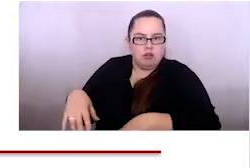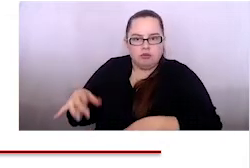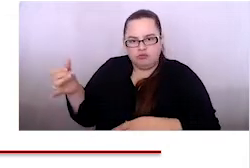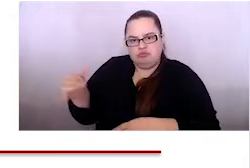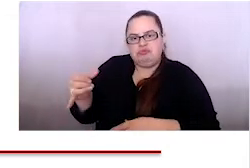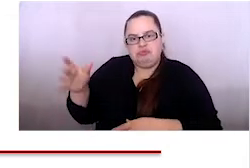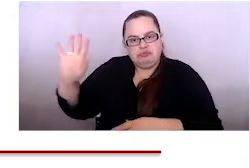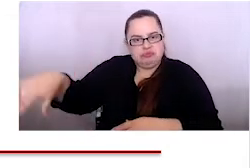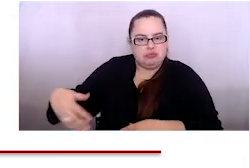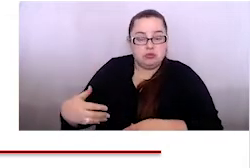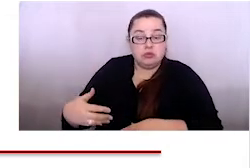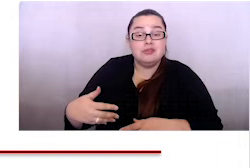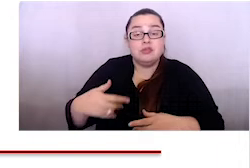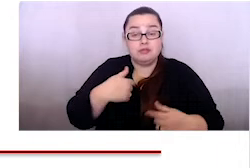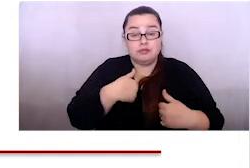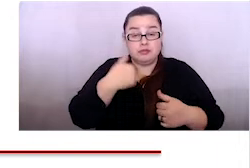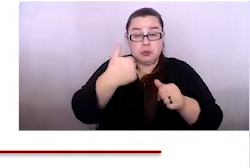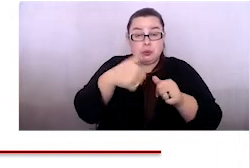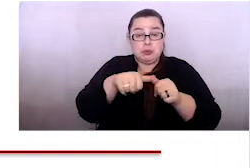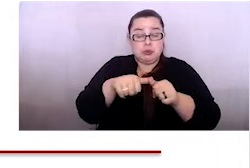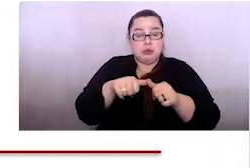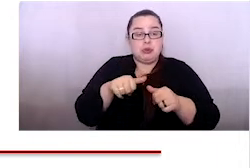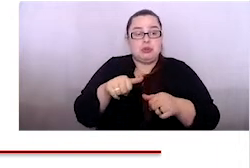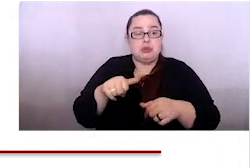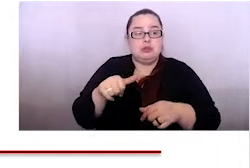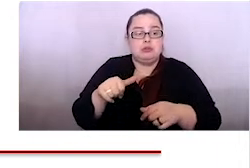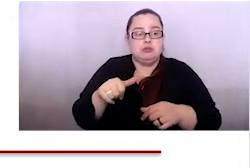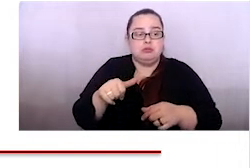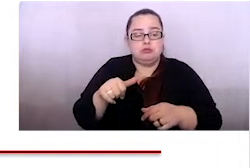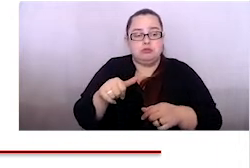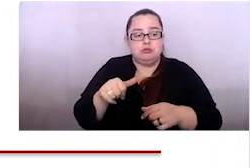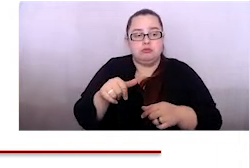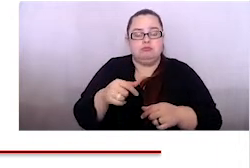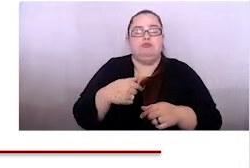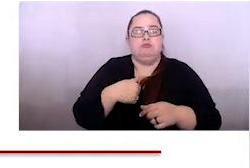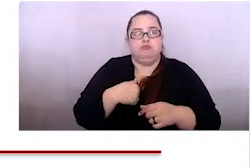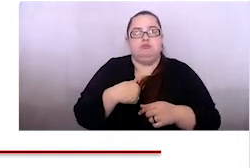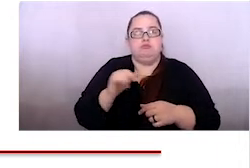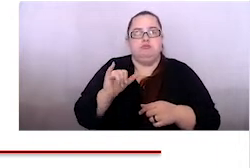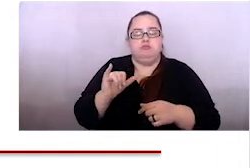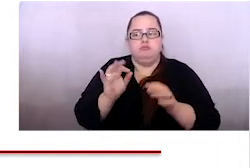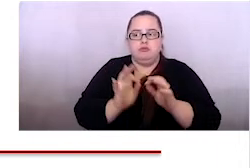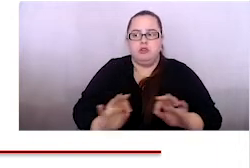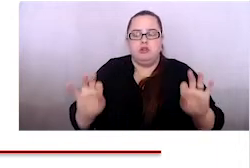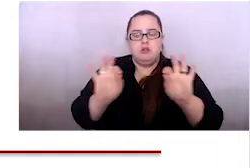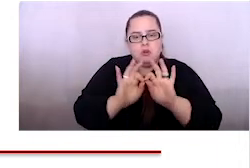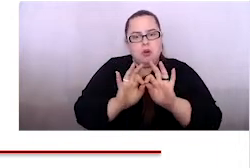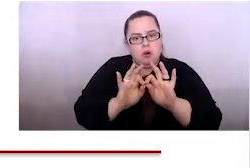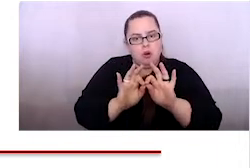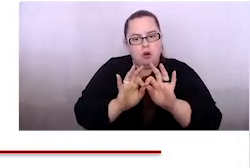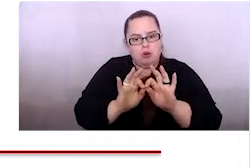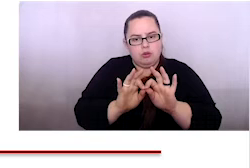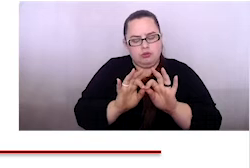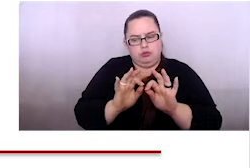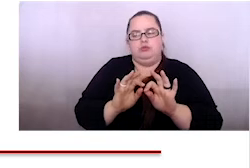What I remember saying to myself was how important it is to be mindful. And what I mean